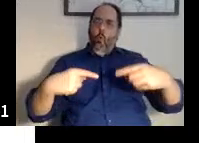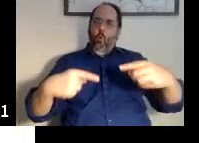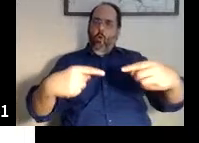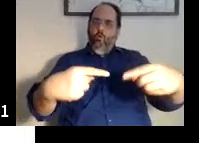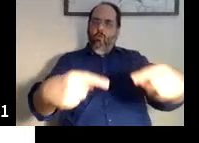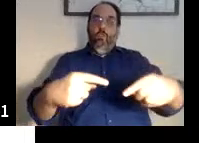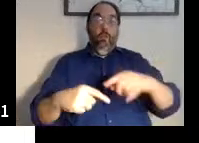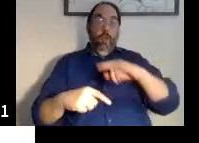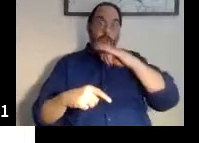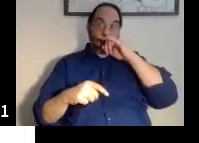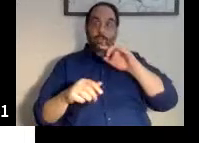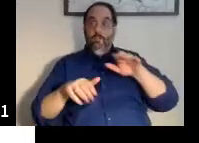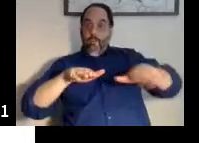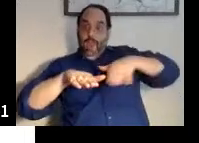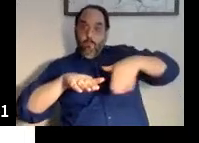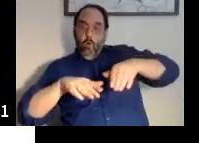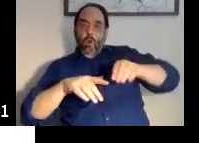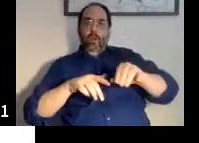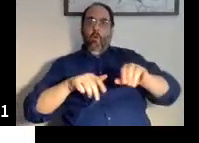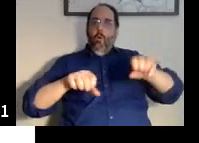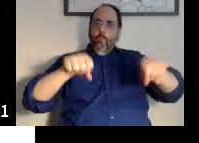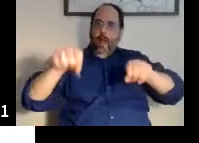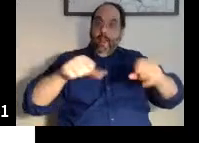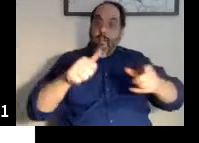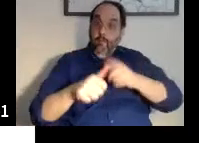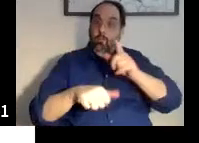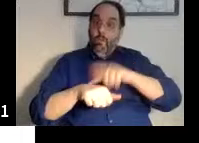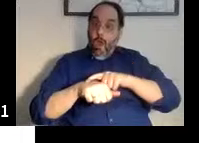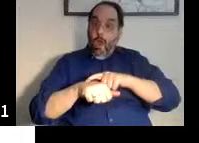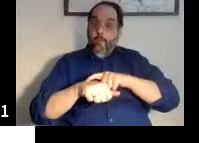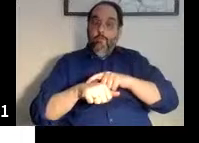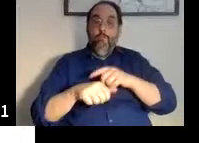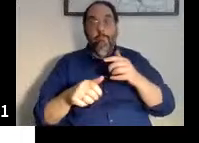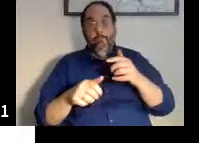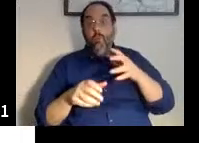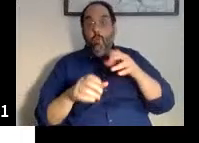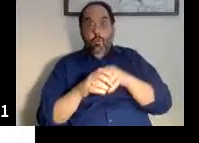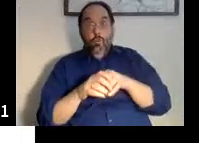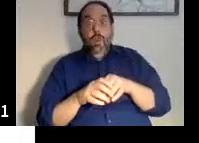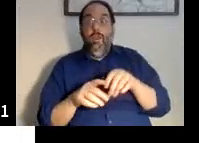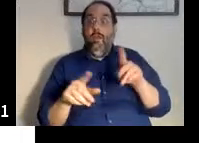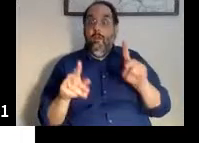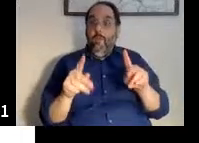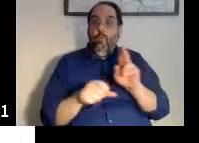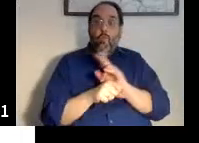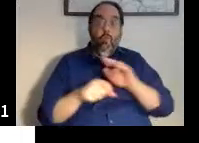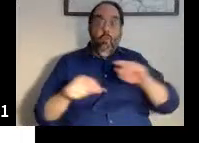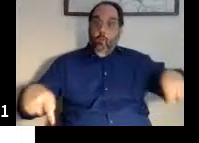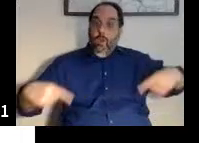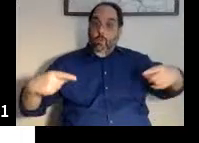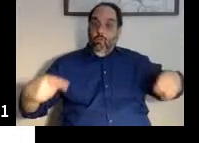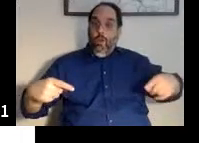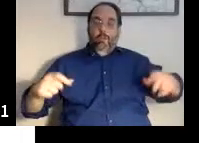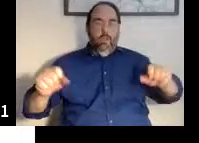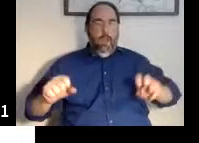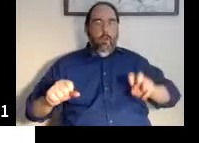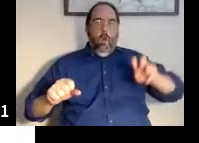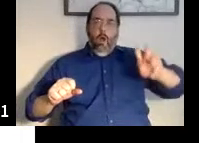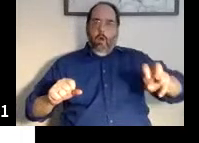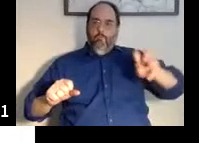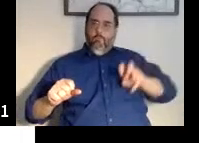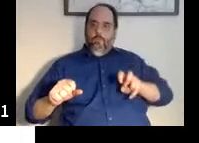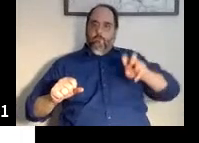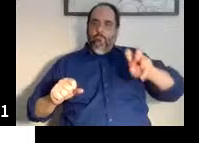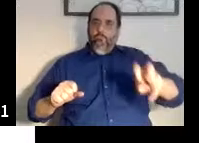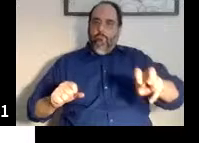that are skateboarding and riding the bikes or learning anything for the first time, including young people with chairs or mobility devices, could go up and down those different types